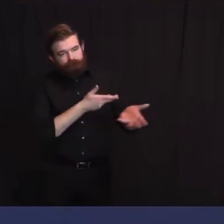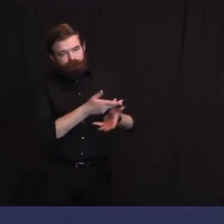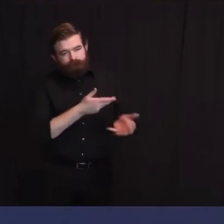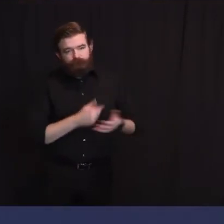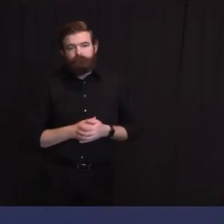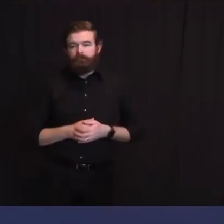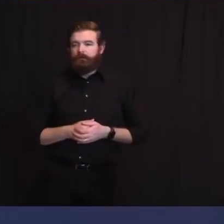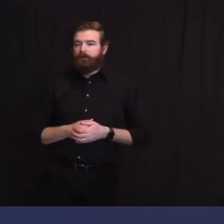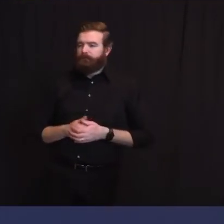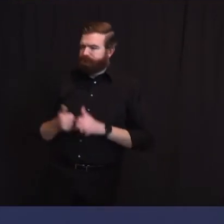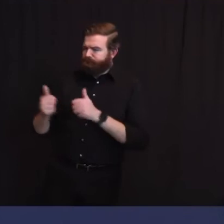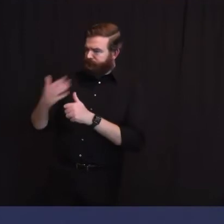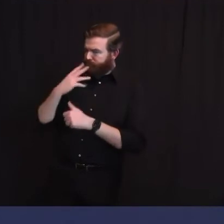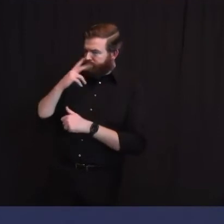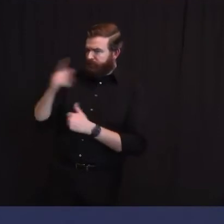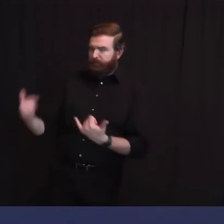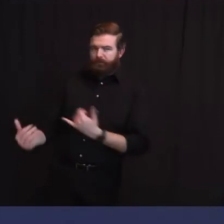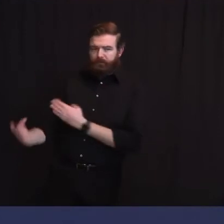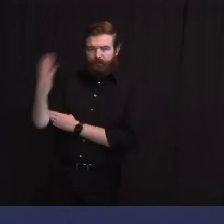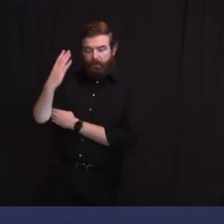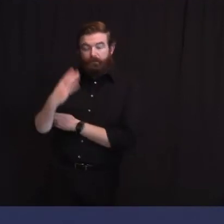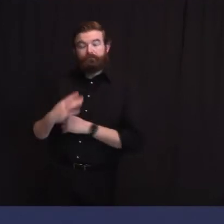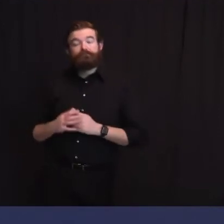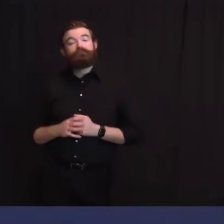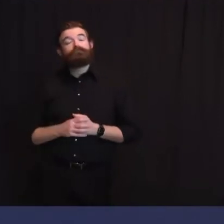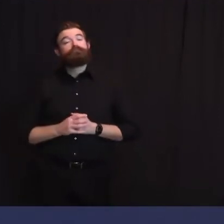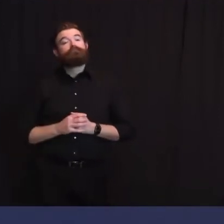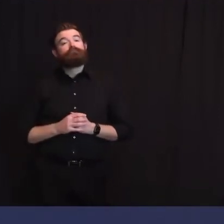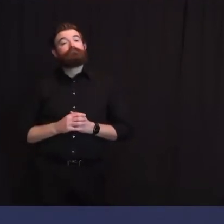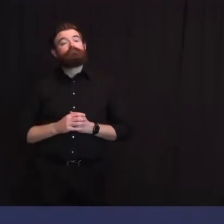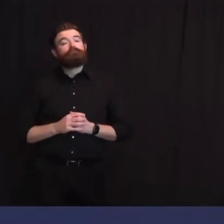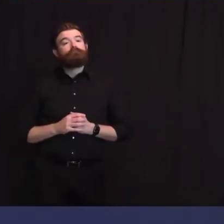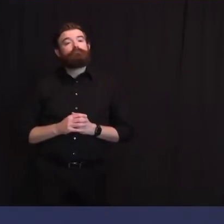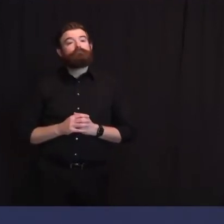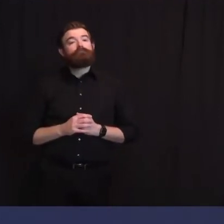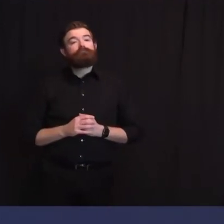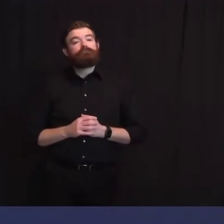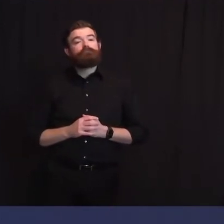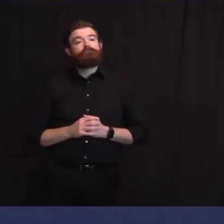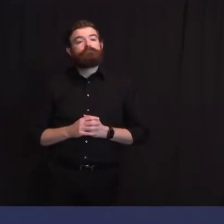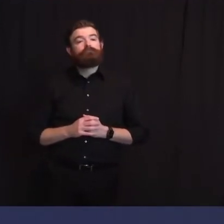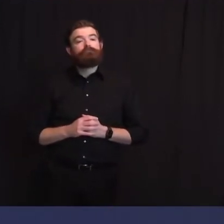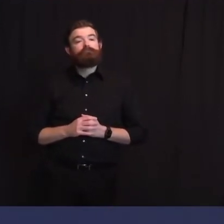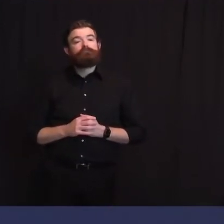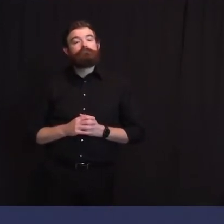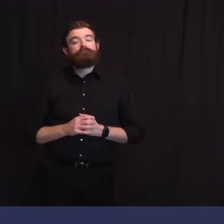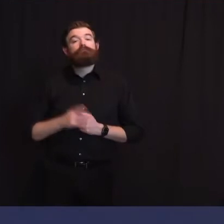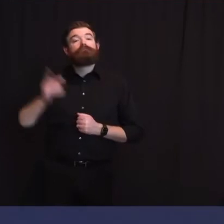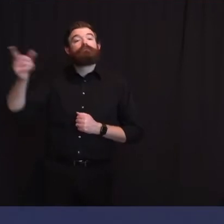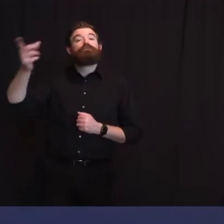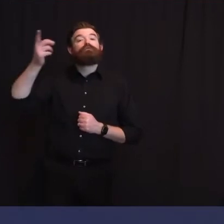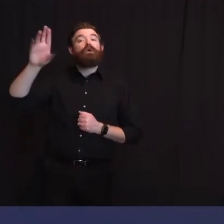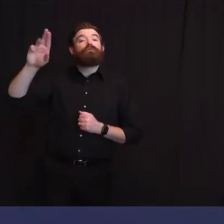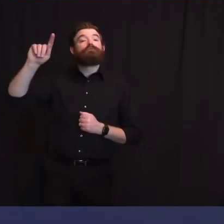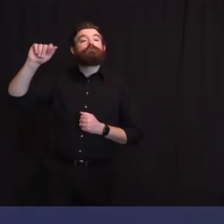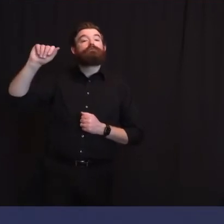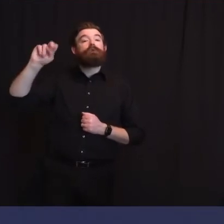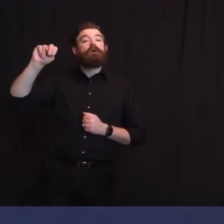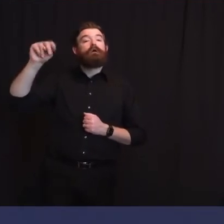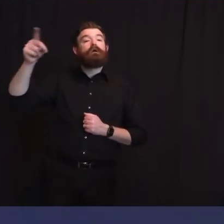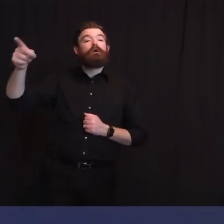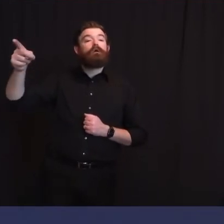been saying this for weeks, neither you or Tina are surprised that we've got evidence now of this strain in New Jersey. We've been